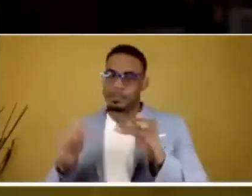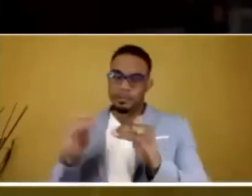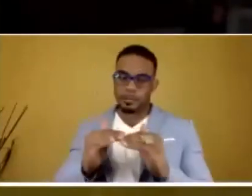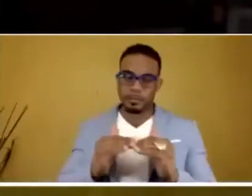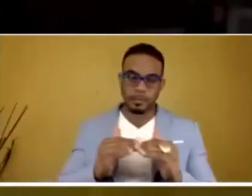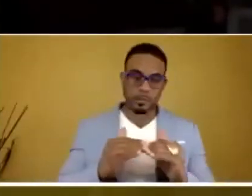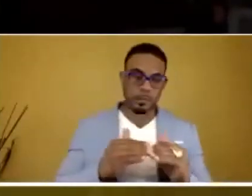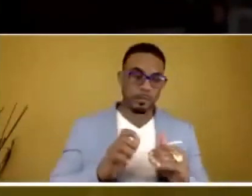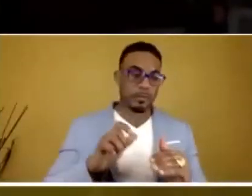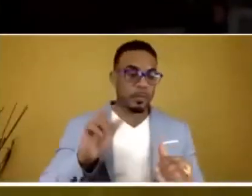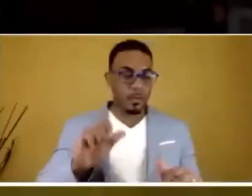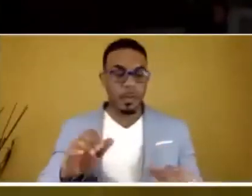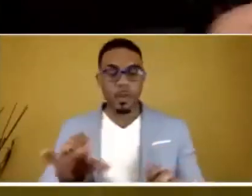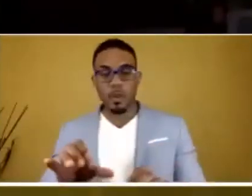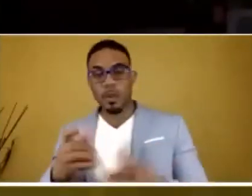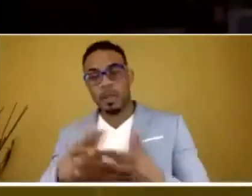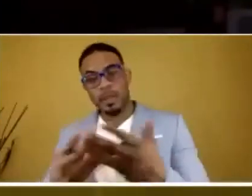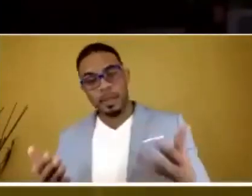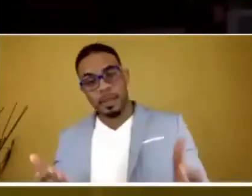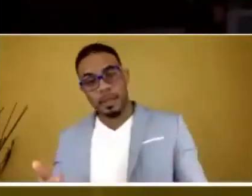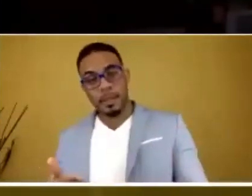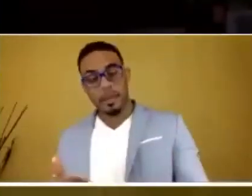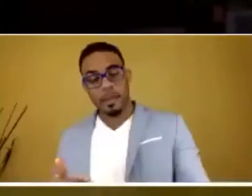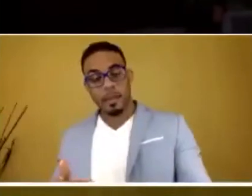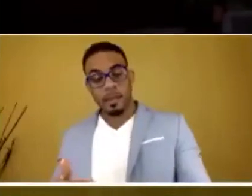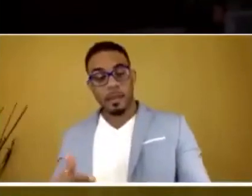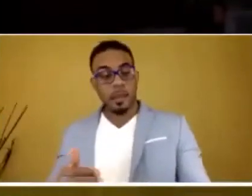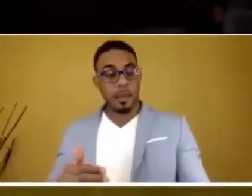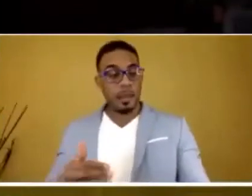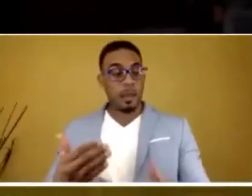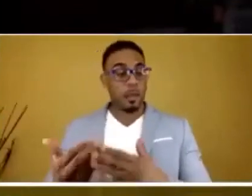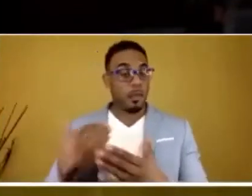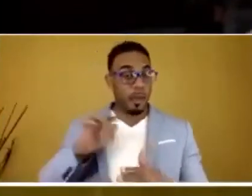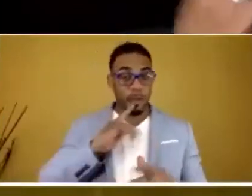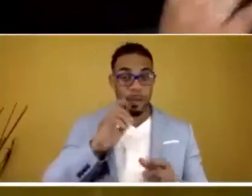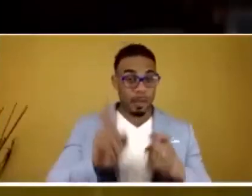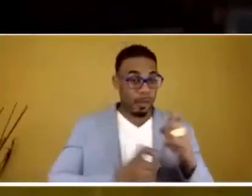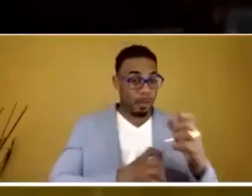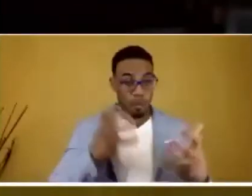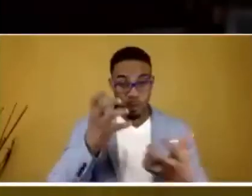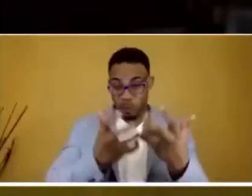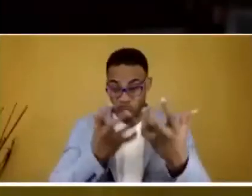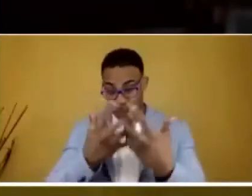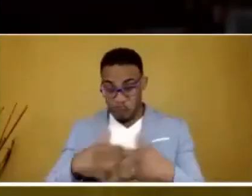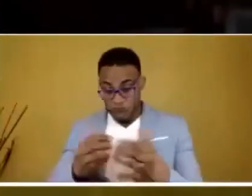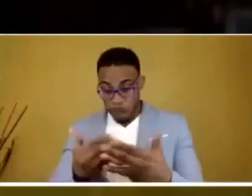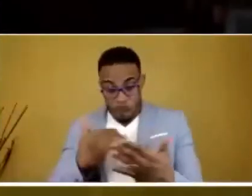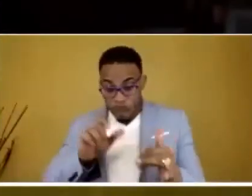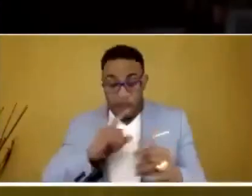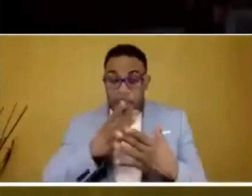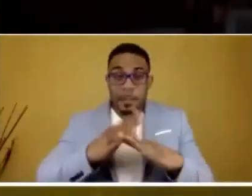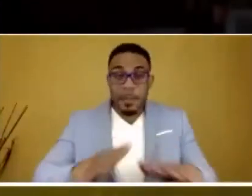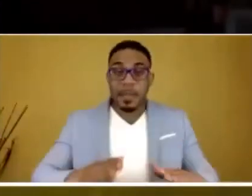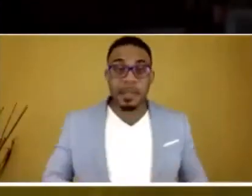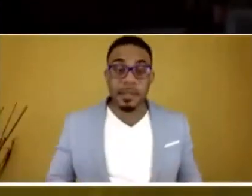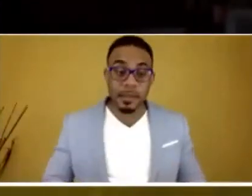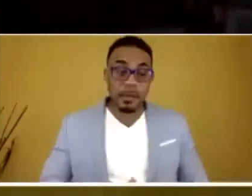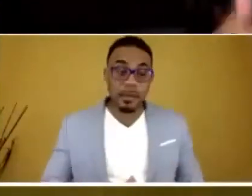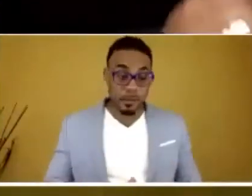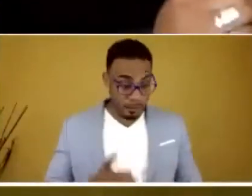that we have to do those things before there can be reconciliation, before there can be peace,